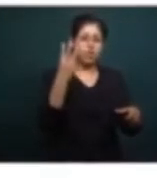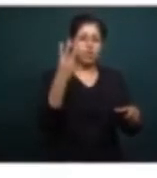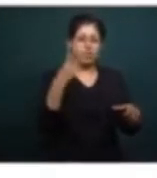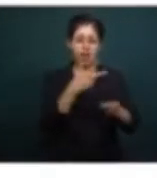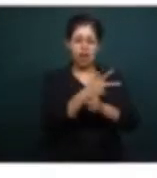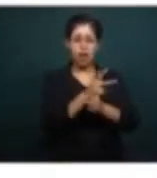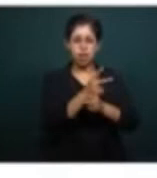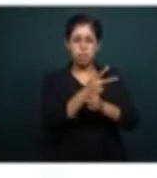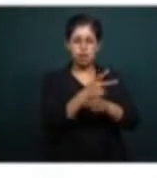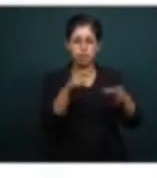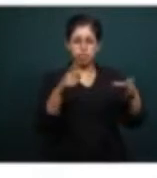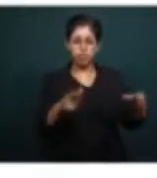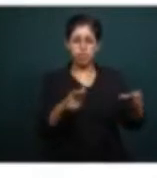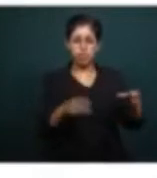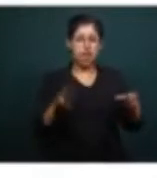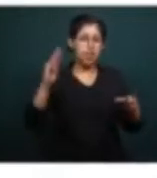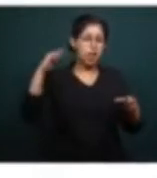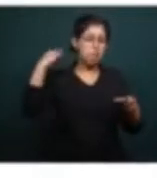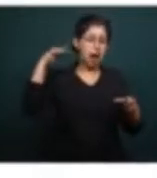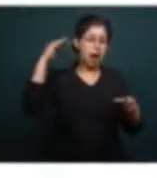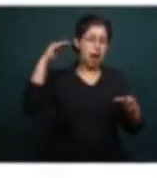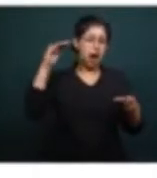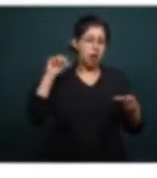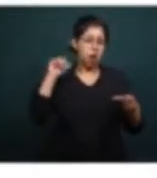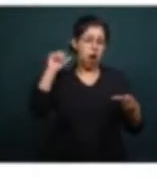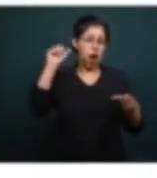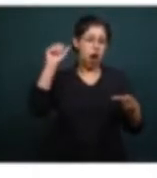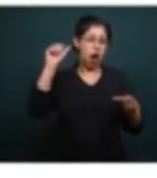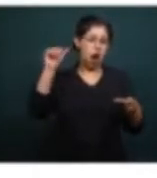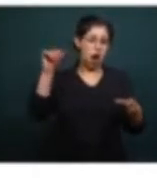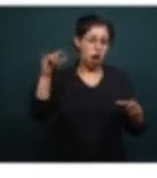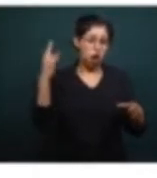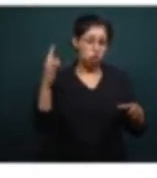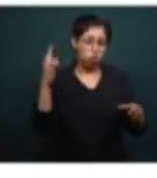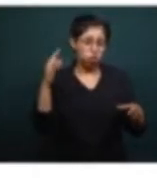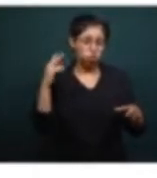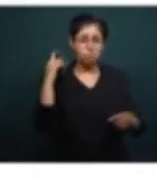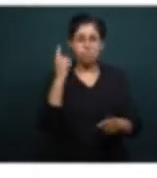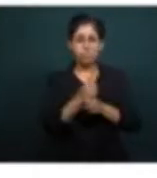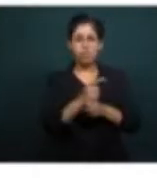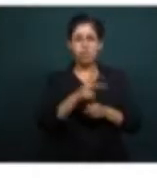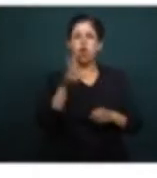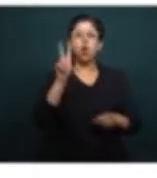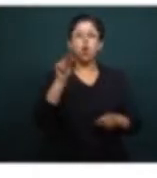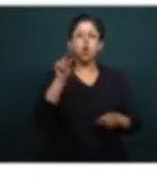And so, for example, the month of March,